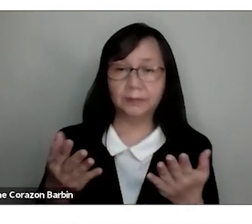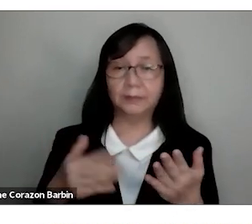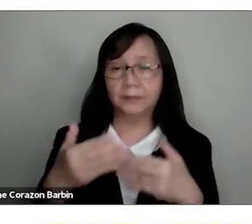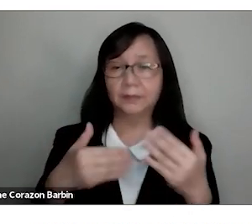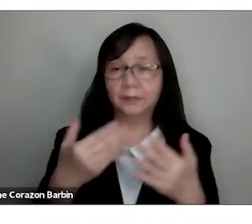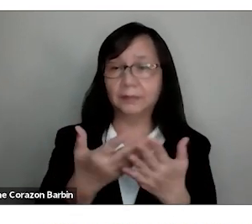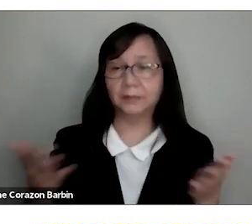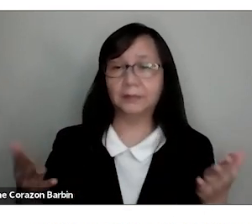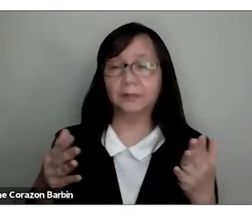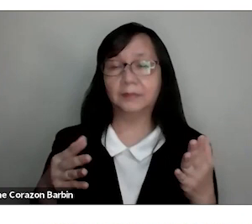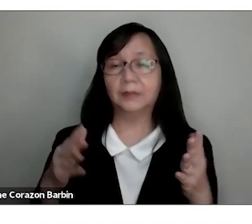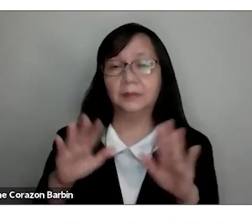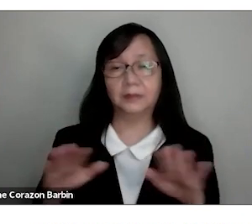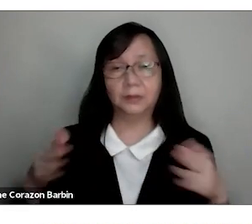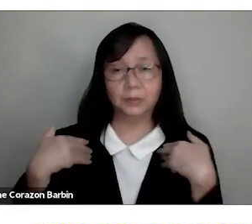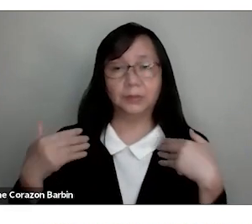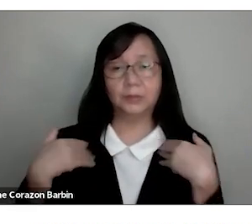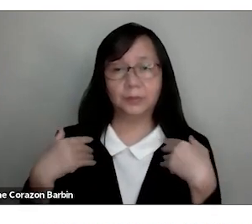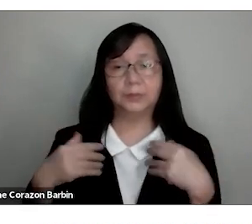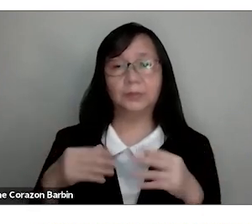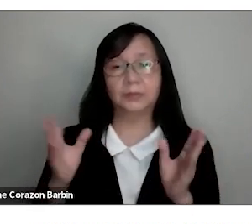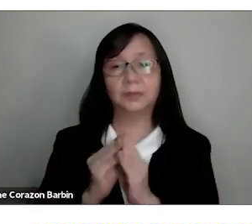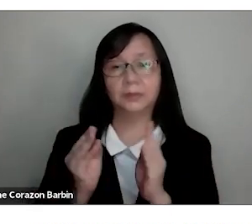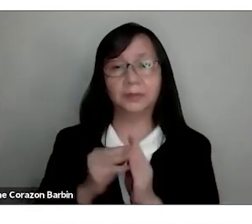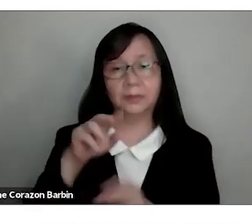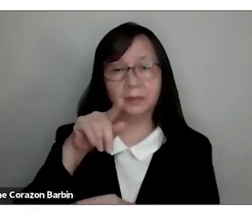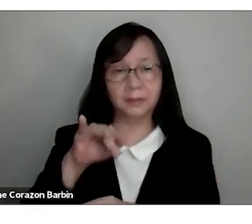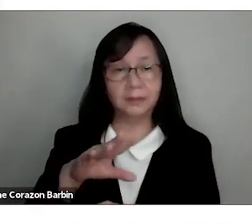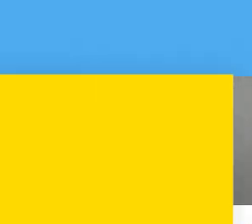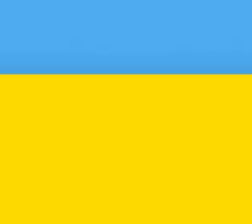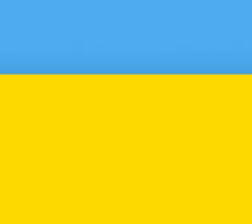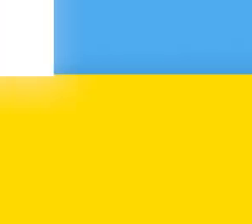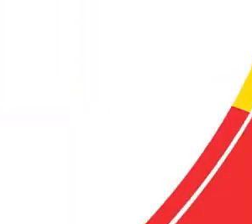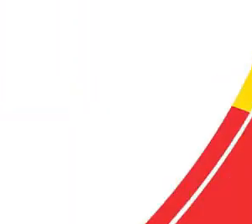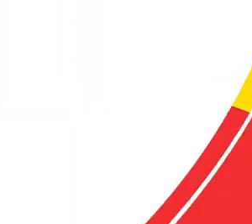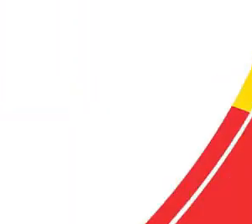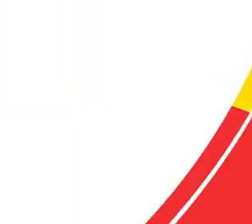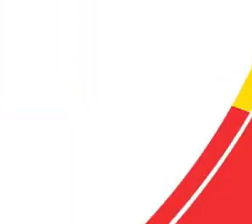children and youth consultation on RPA, on CAA in ASEAN. Thank you very much.